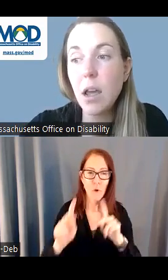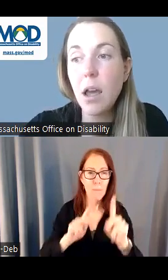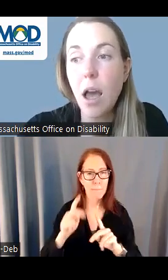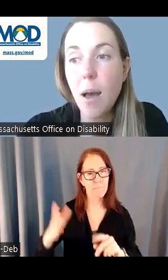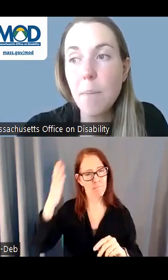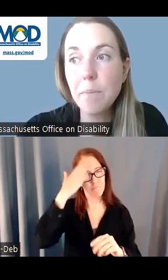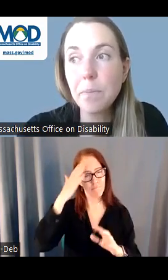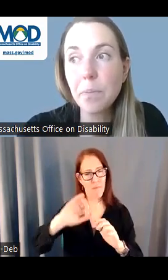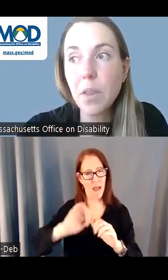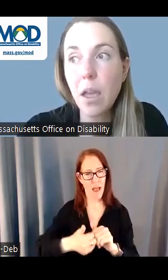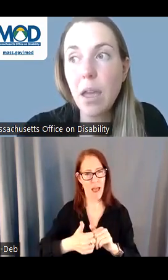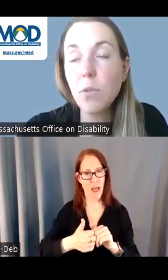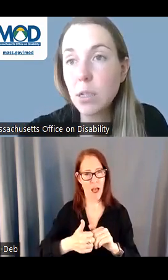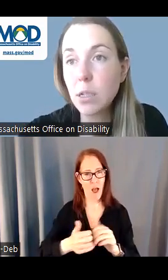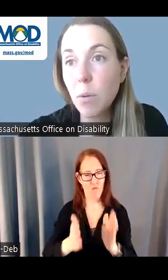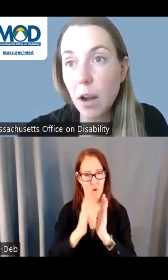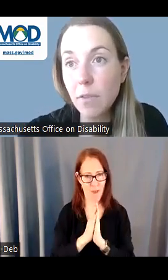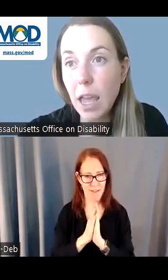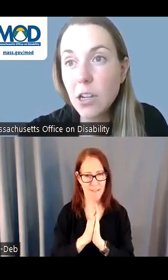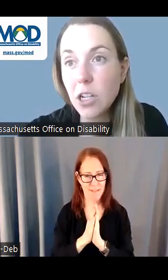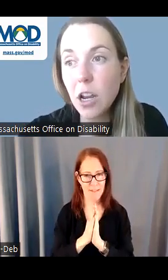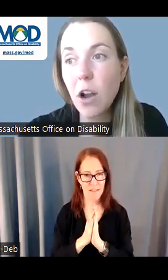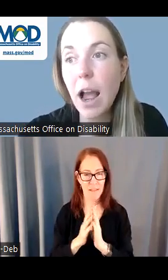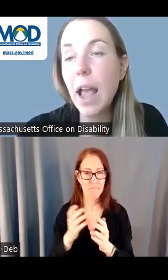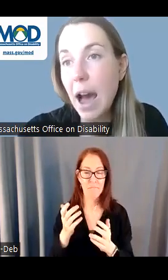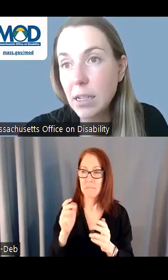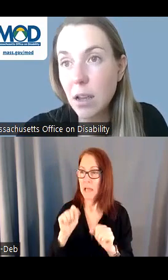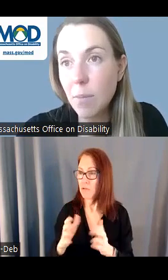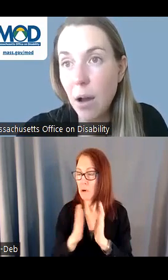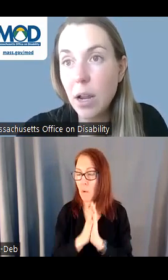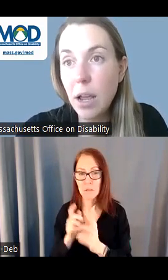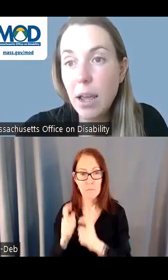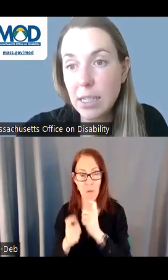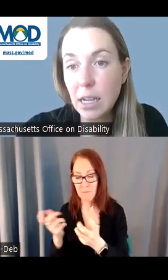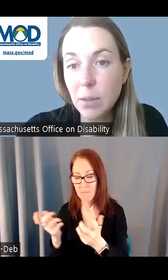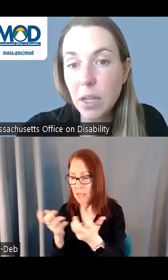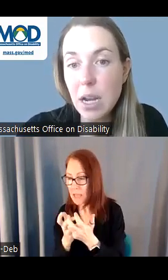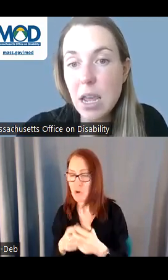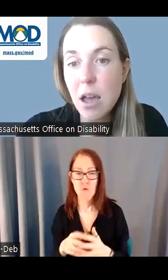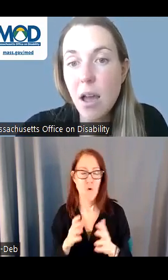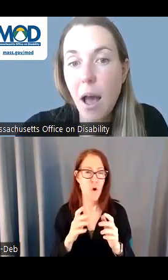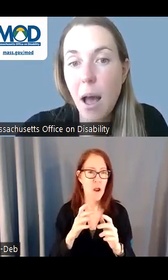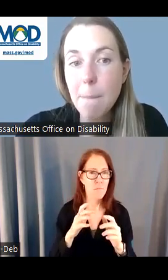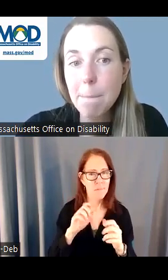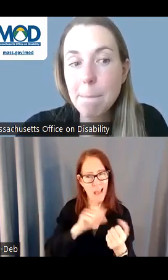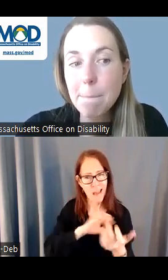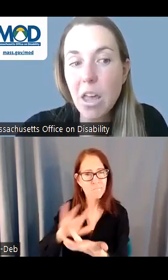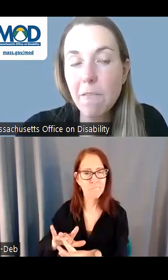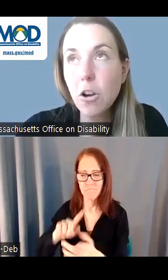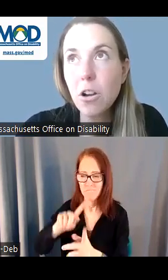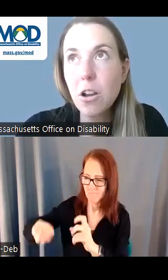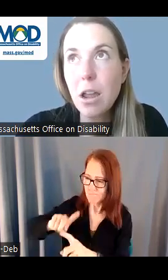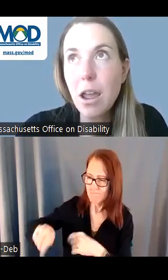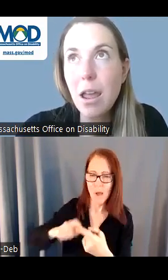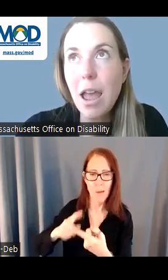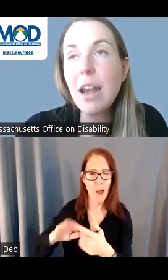request a reasonable modification or how to ask about accessibility